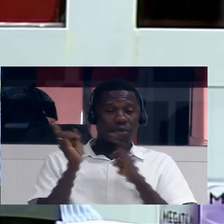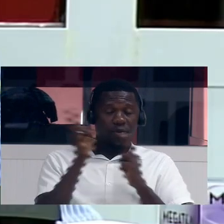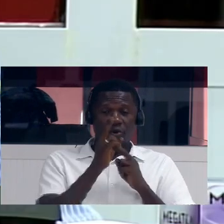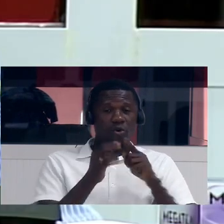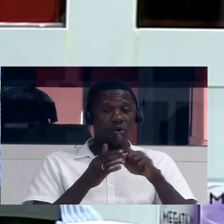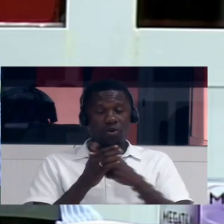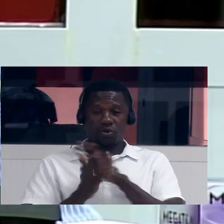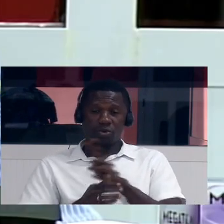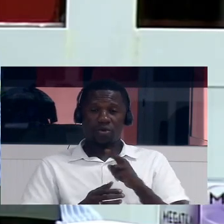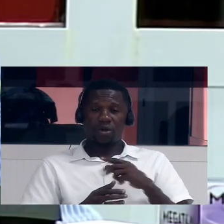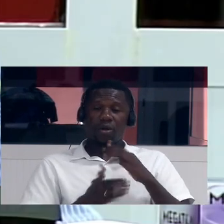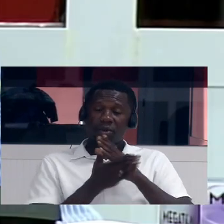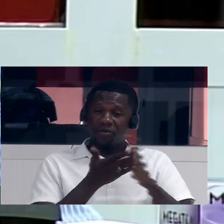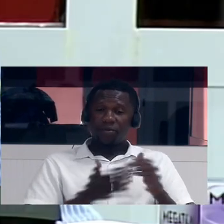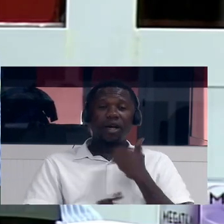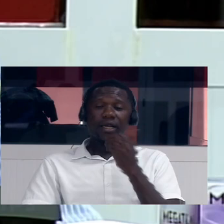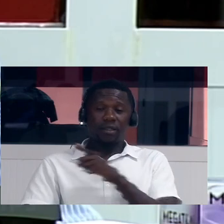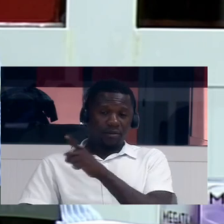apart from asking them.